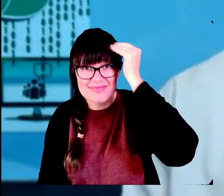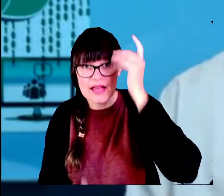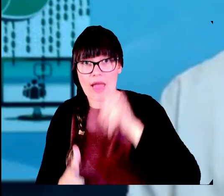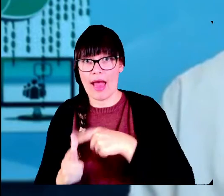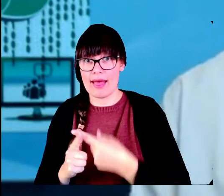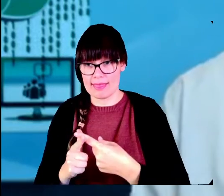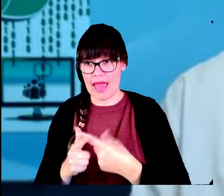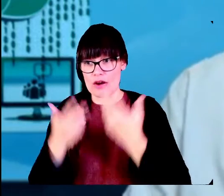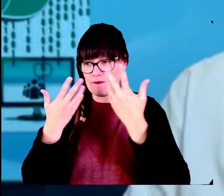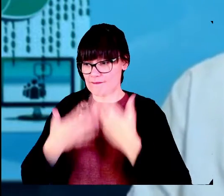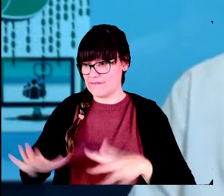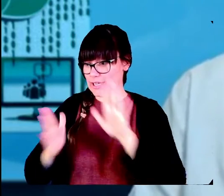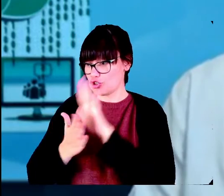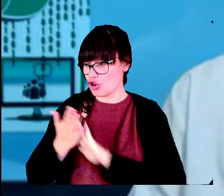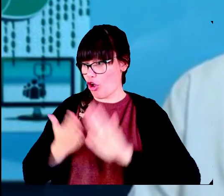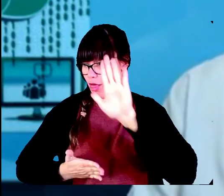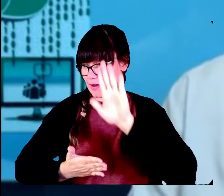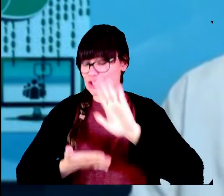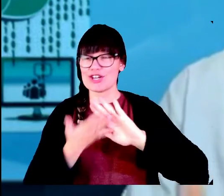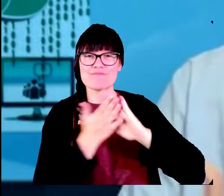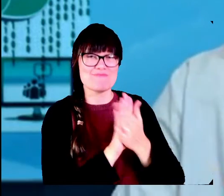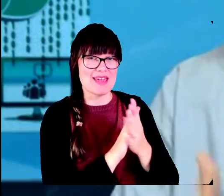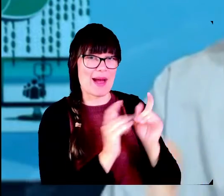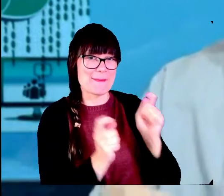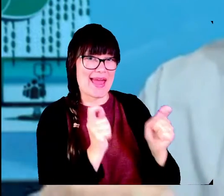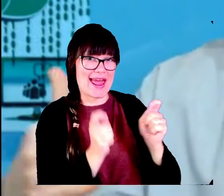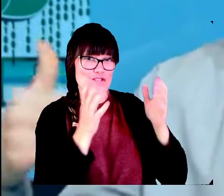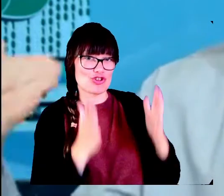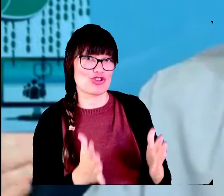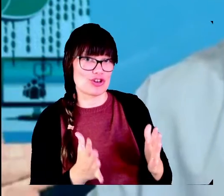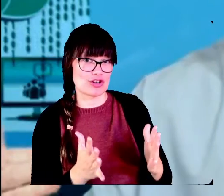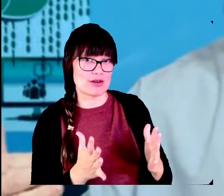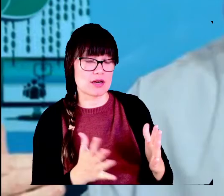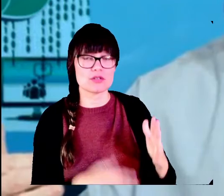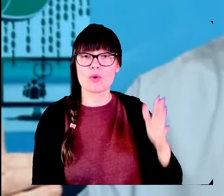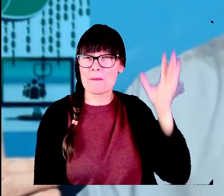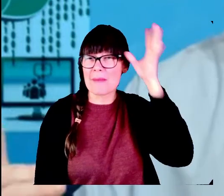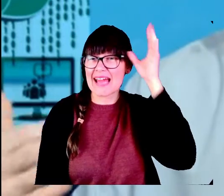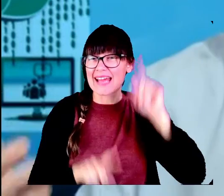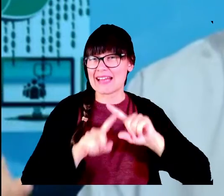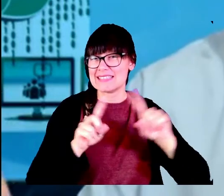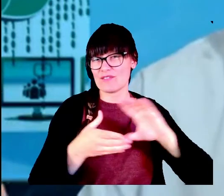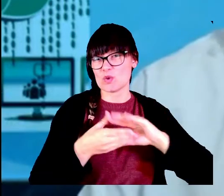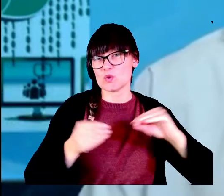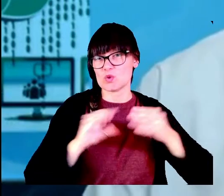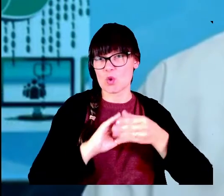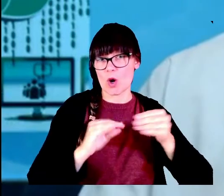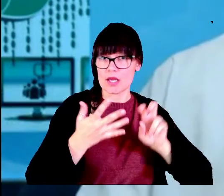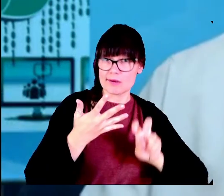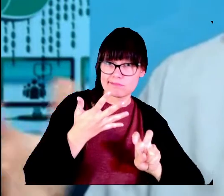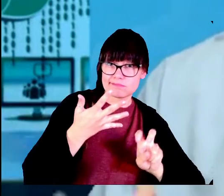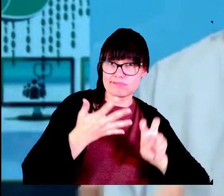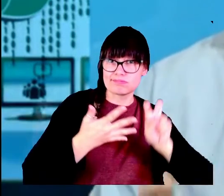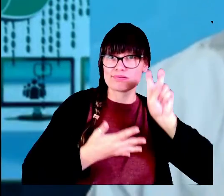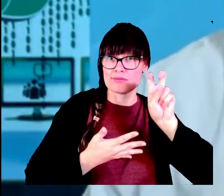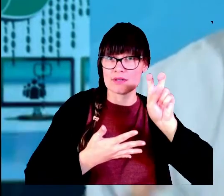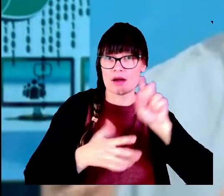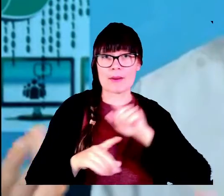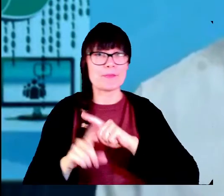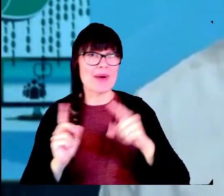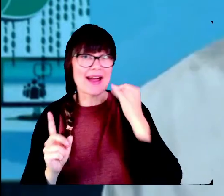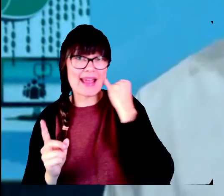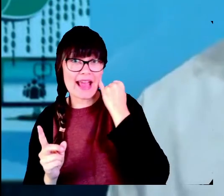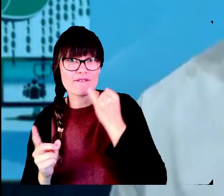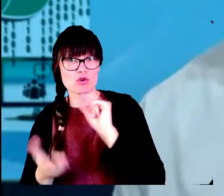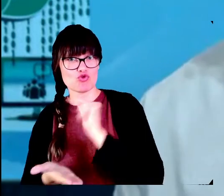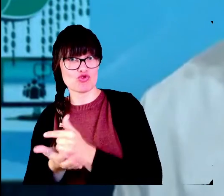right out of college and become an editor. So my dad had to work his way to the editor position, which is possible, but if you actually go to college